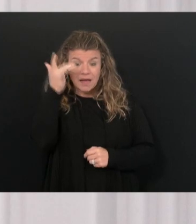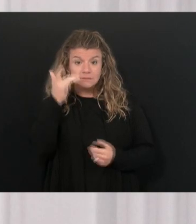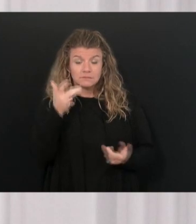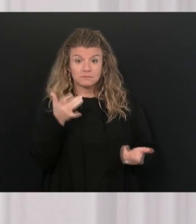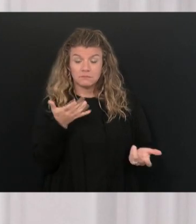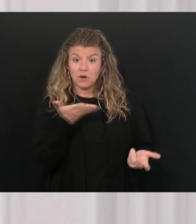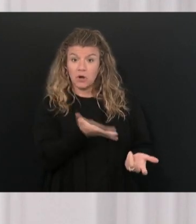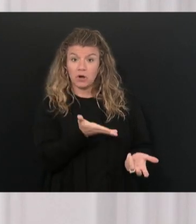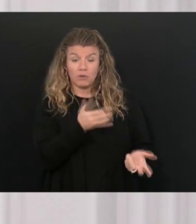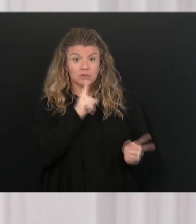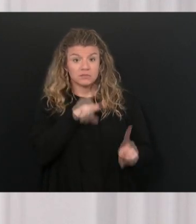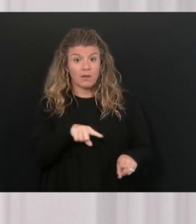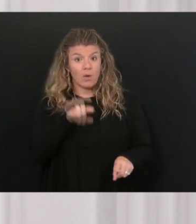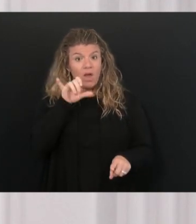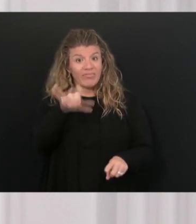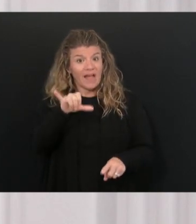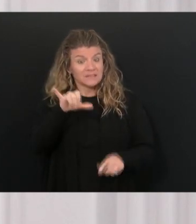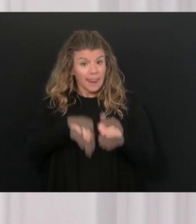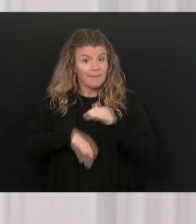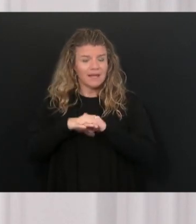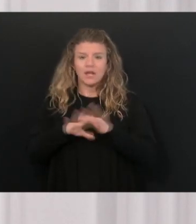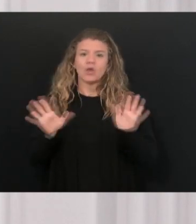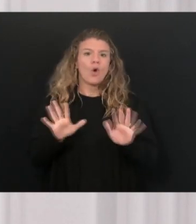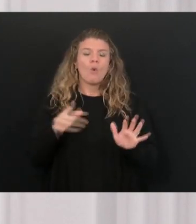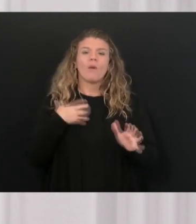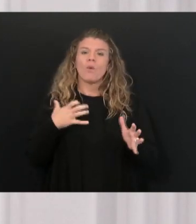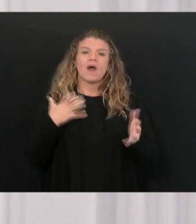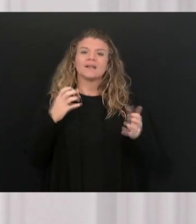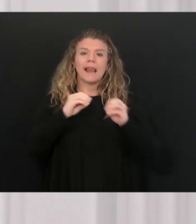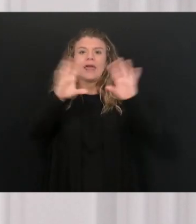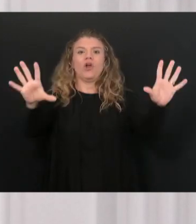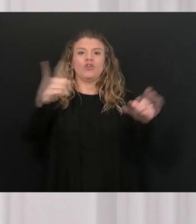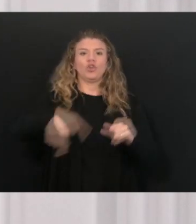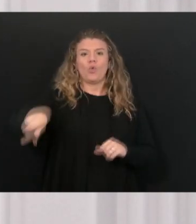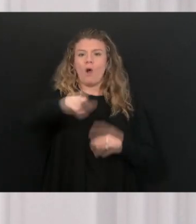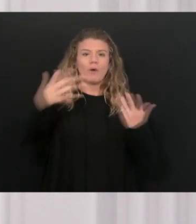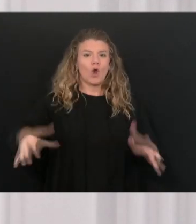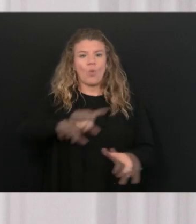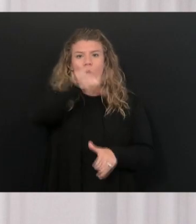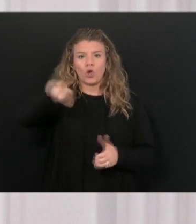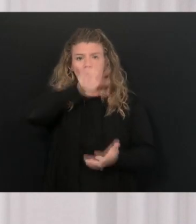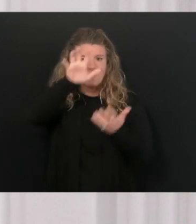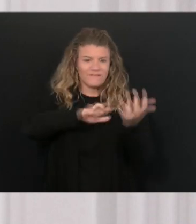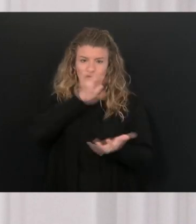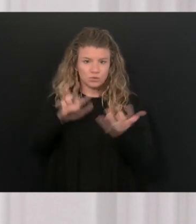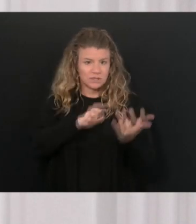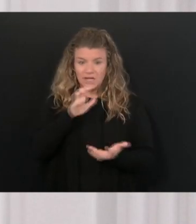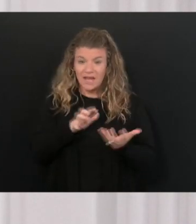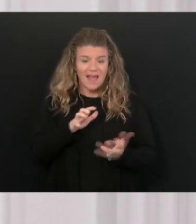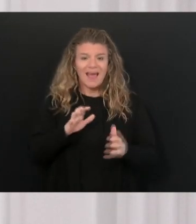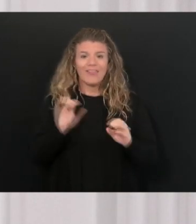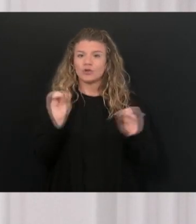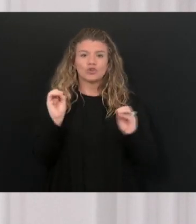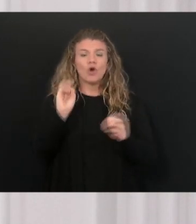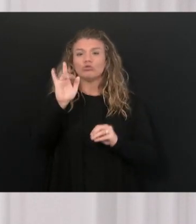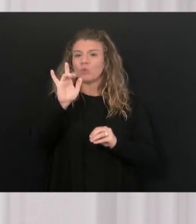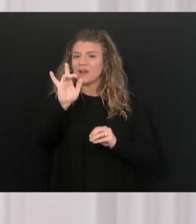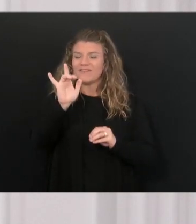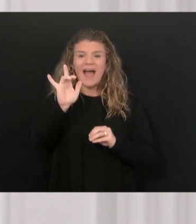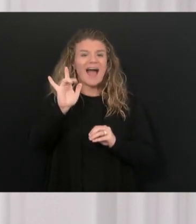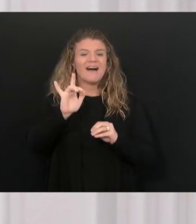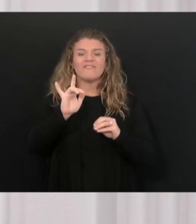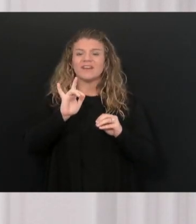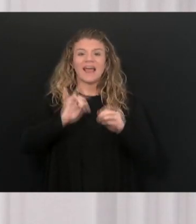we think that's the limit. So that's why we felt like there's enough confusion out there. We wanted to clear it up, that there is no 25